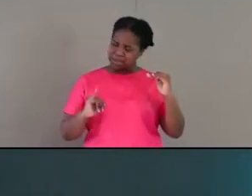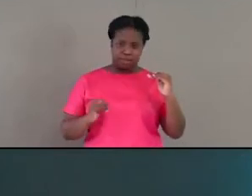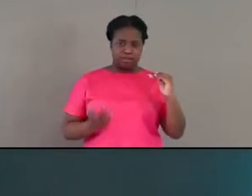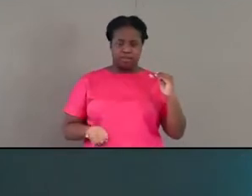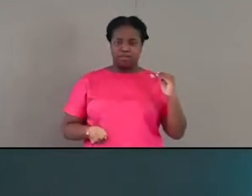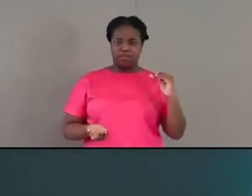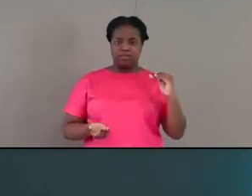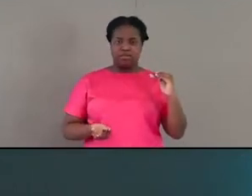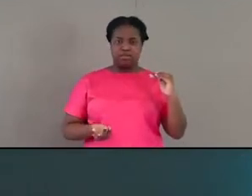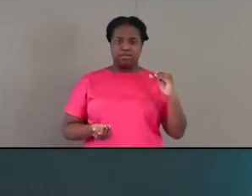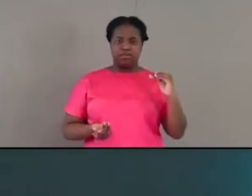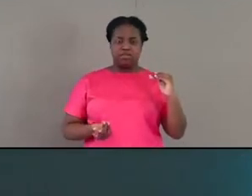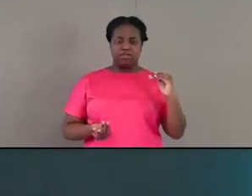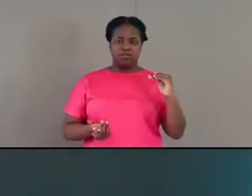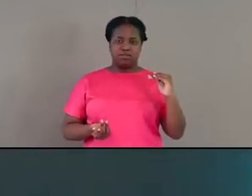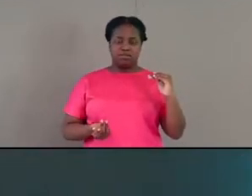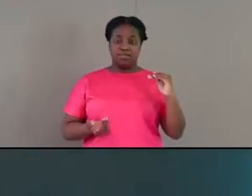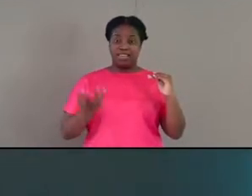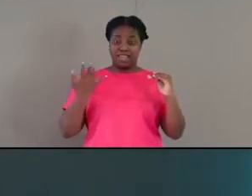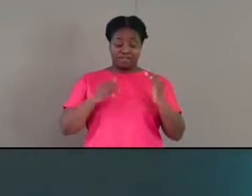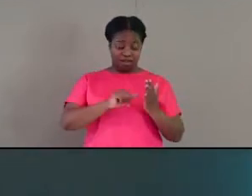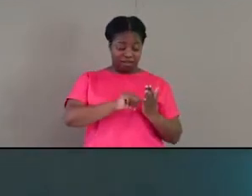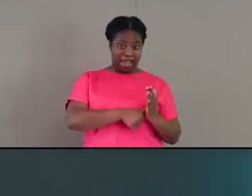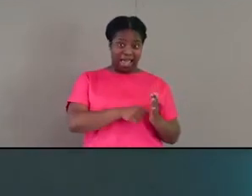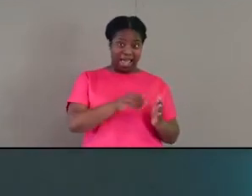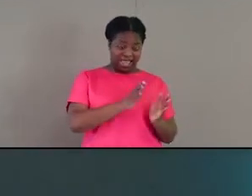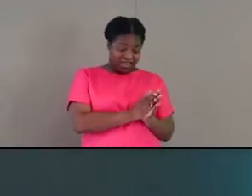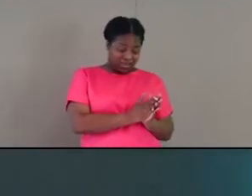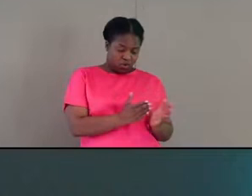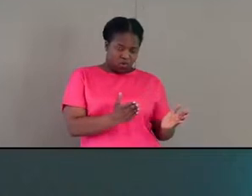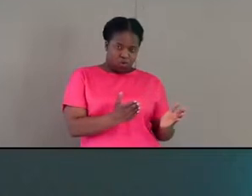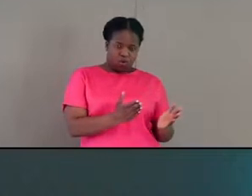without the social grants that we have.